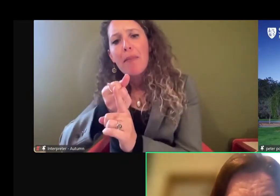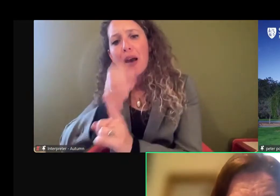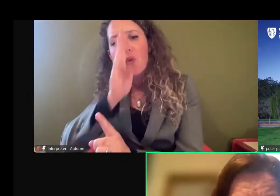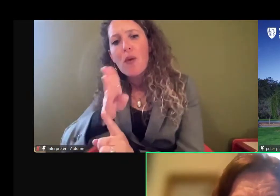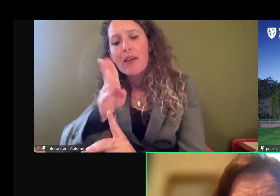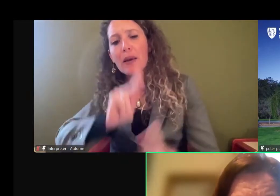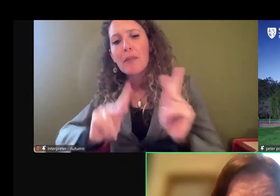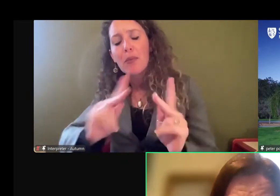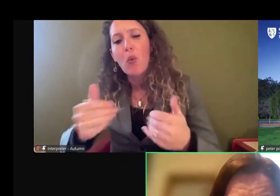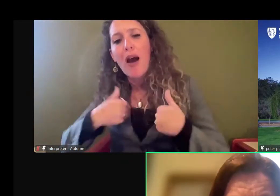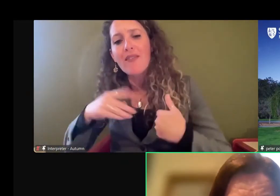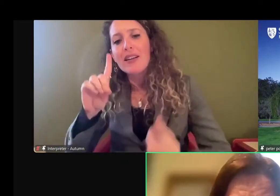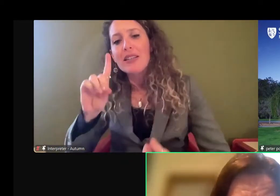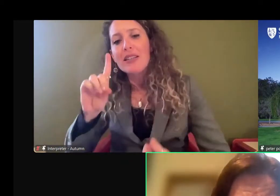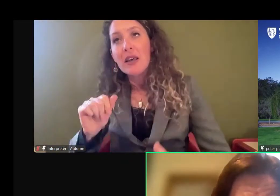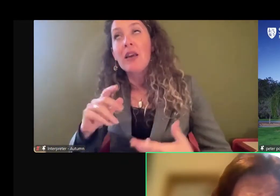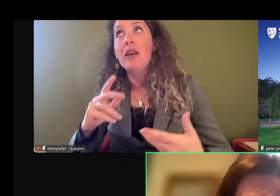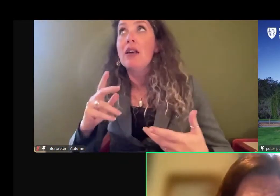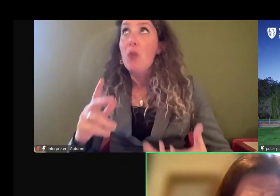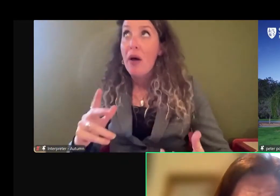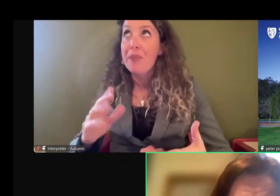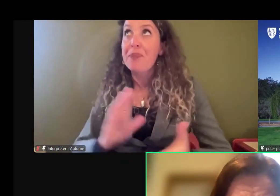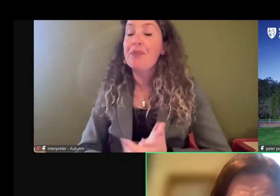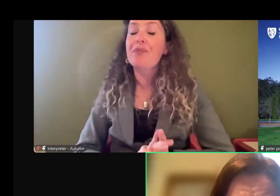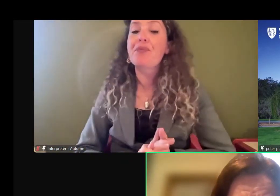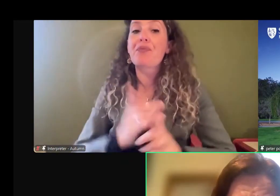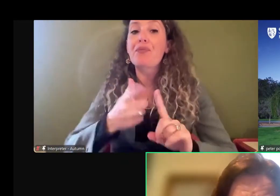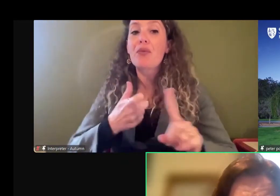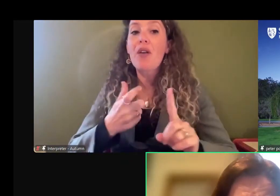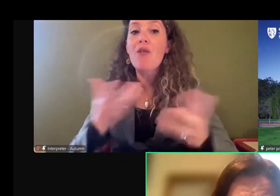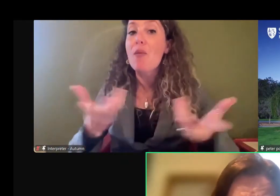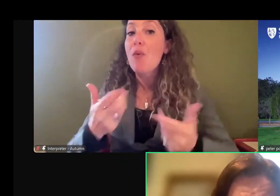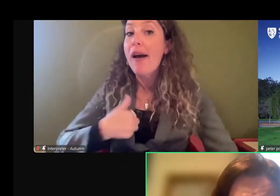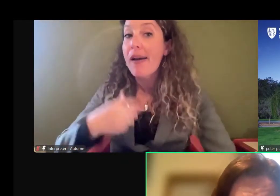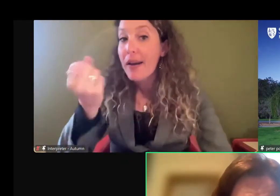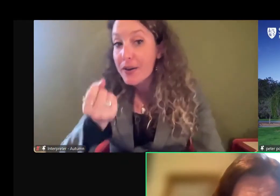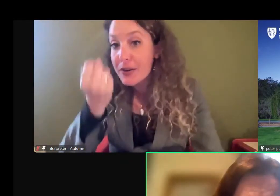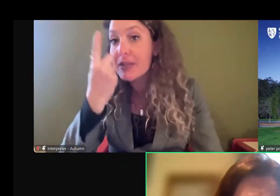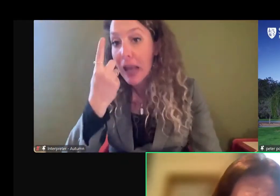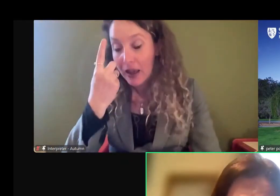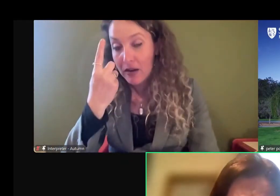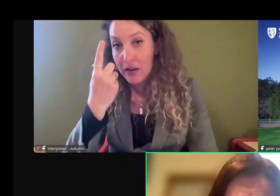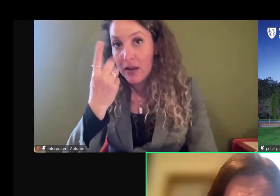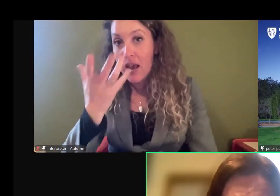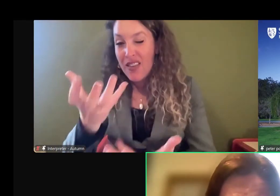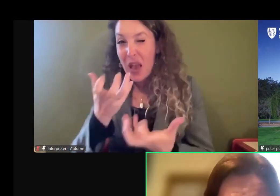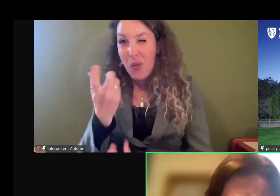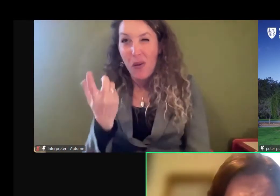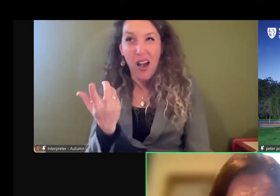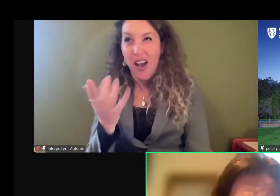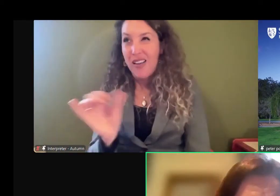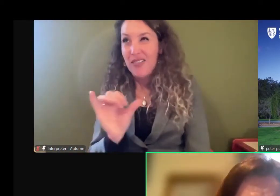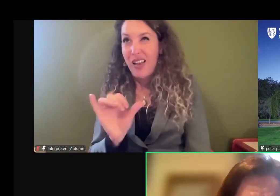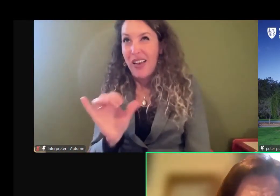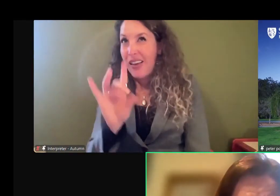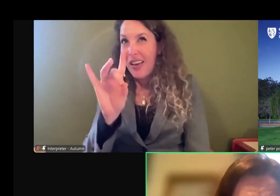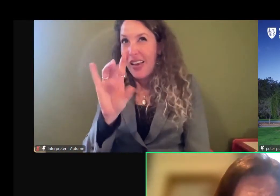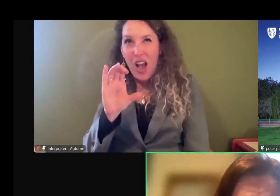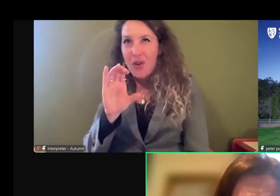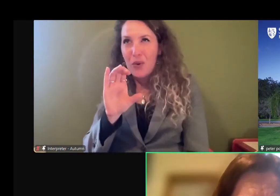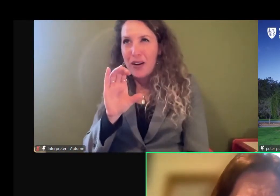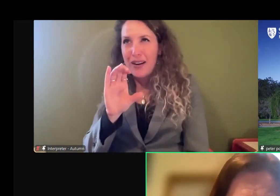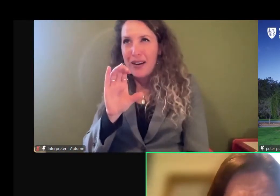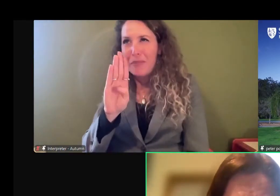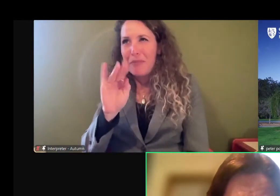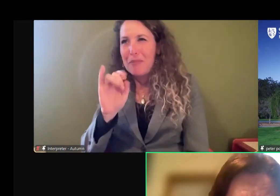Well, from from what I understand, they want something like 800 billion, or I